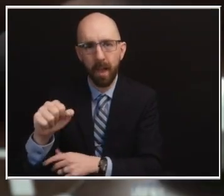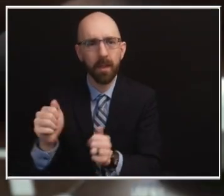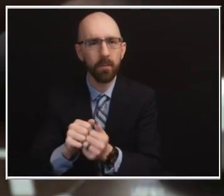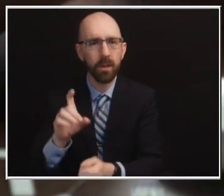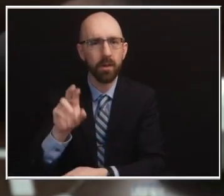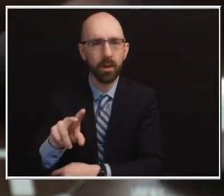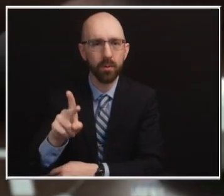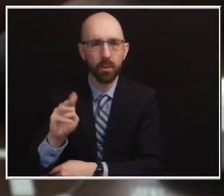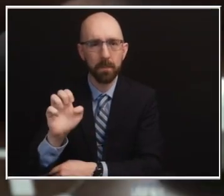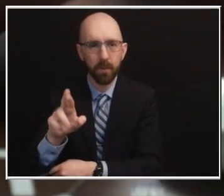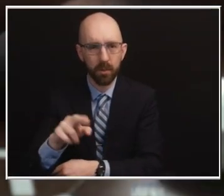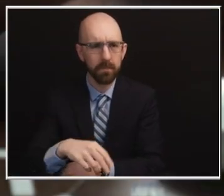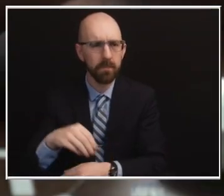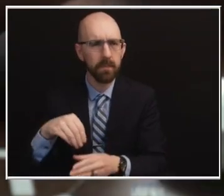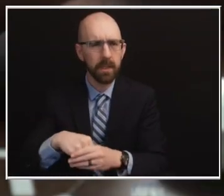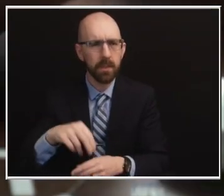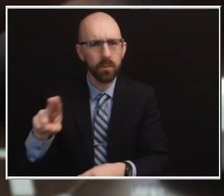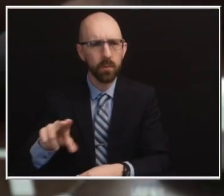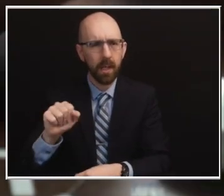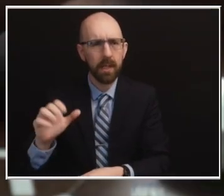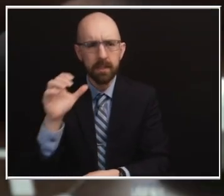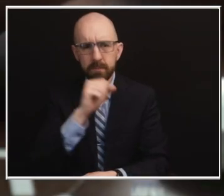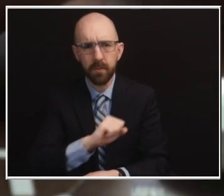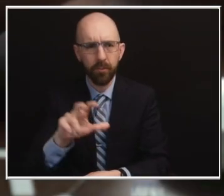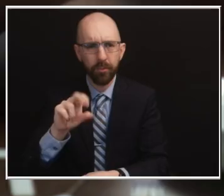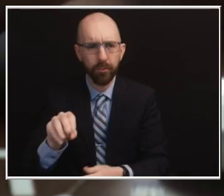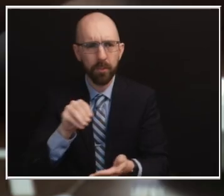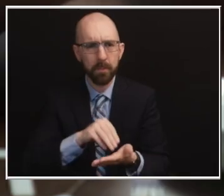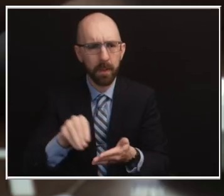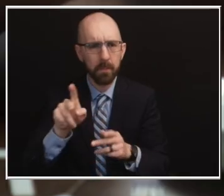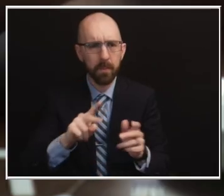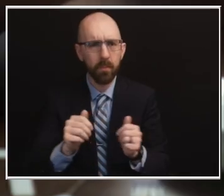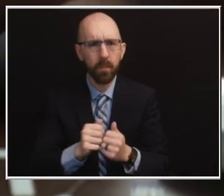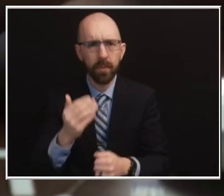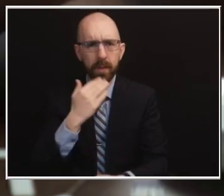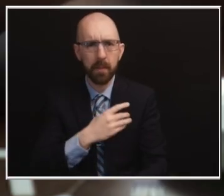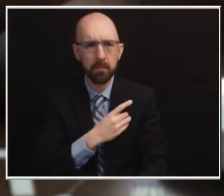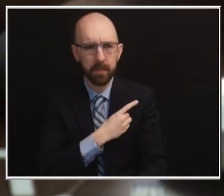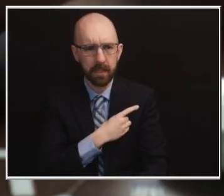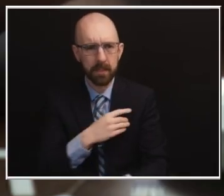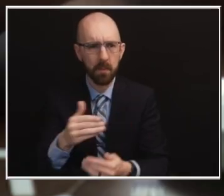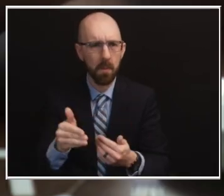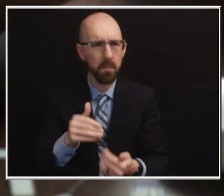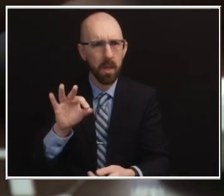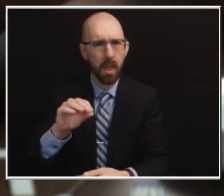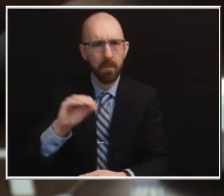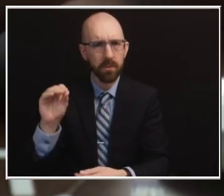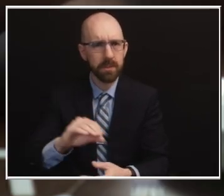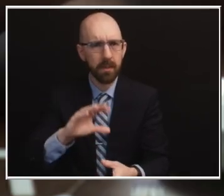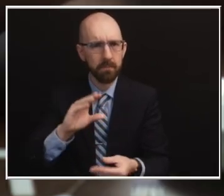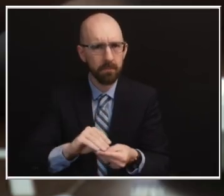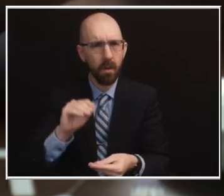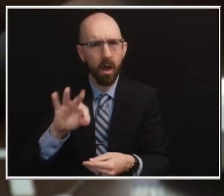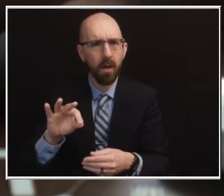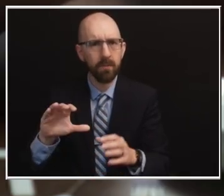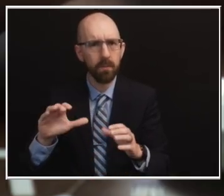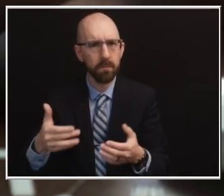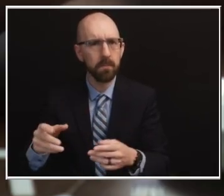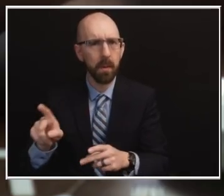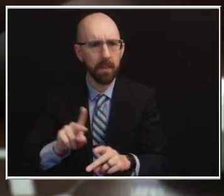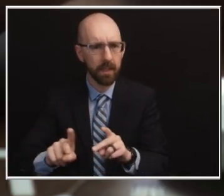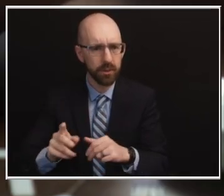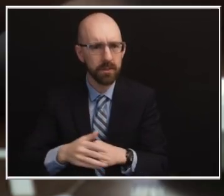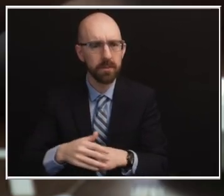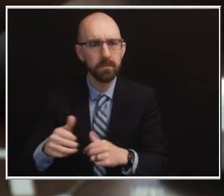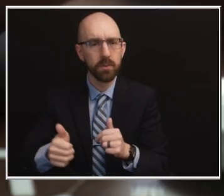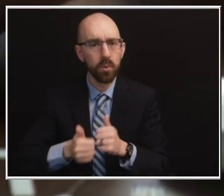an estimated nearly 30 million people with diabetes. That's nearly 9% of the total population. The majority of those have type 2 diabetes,